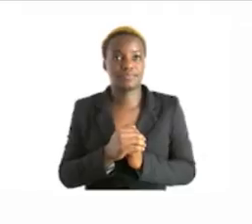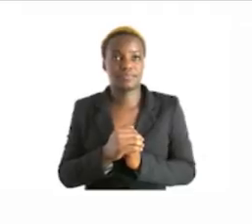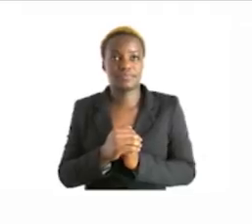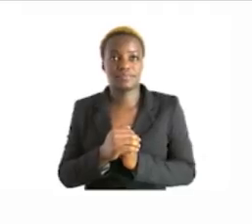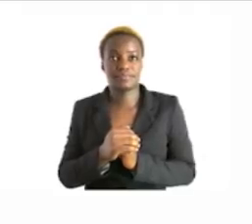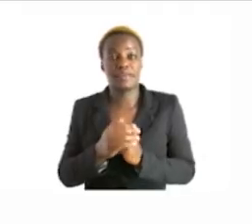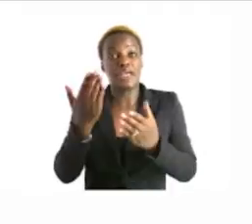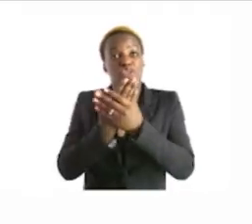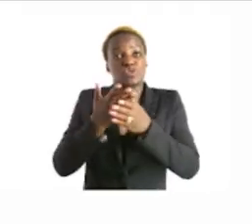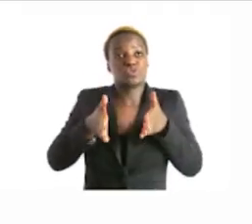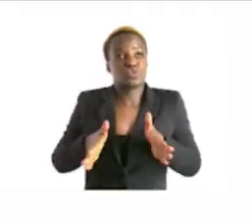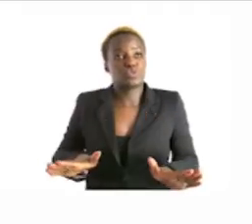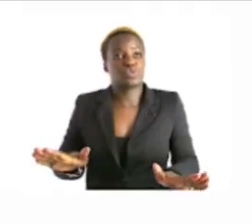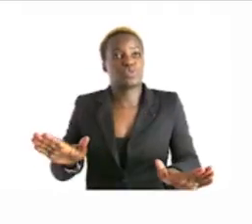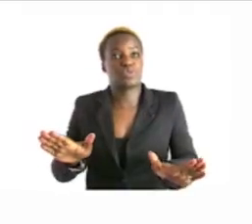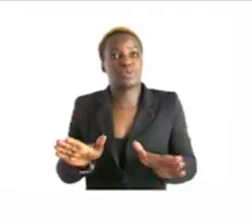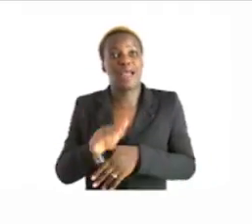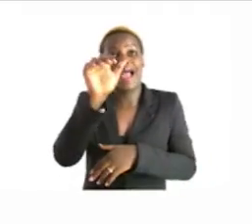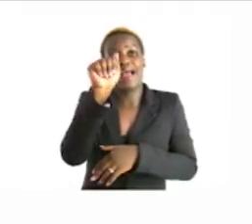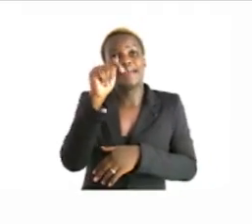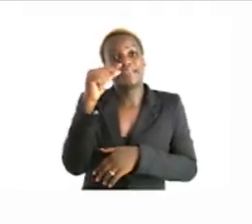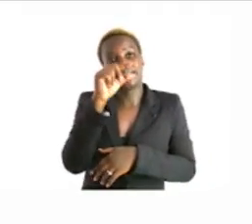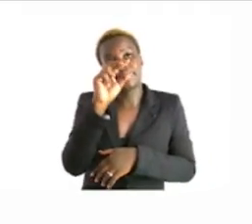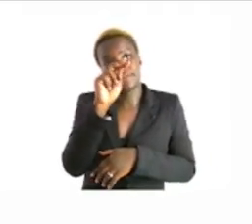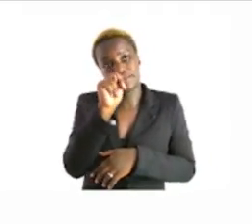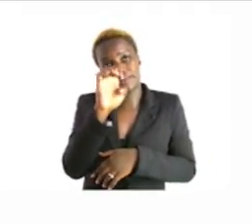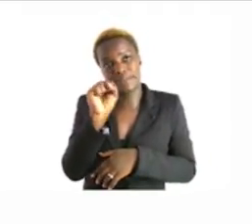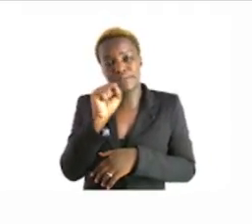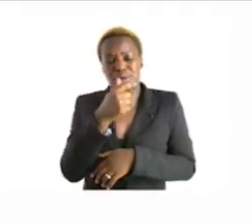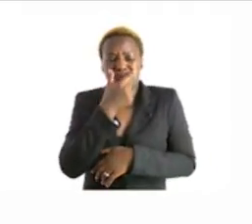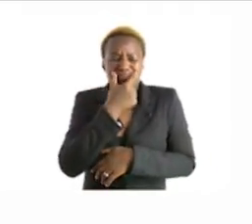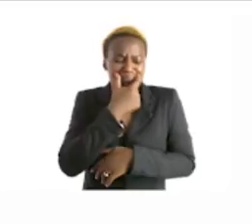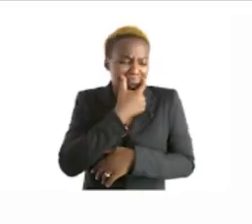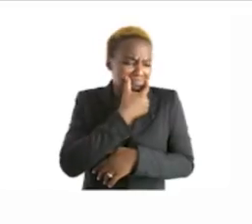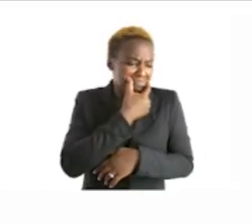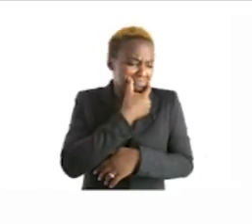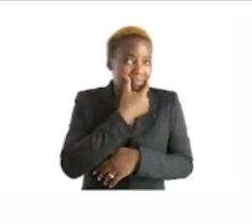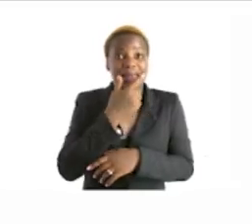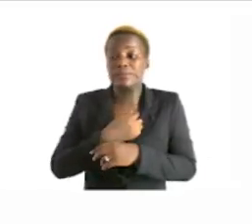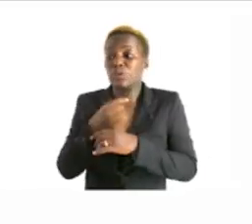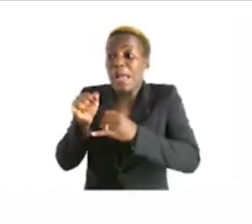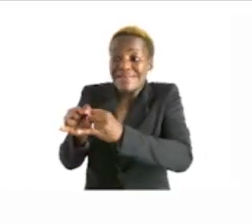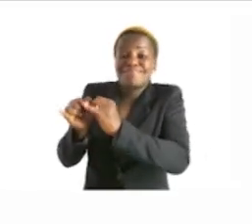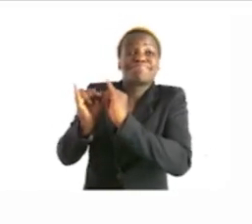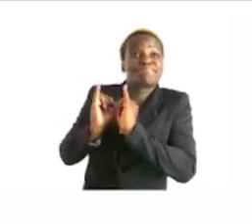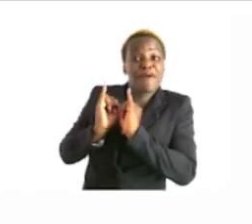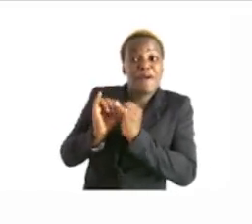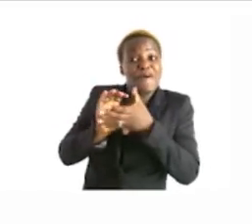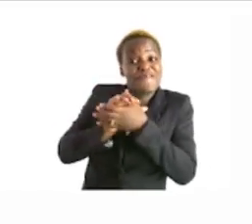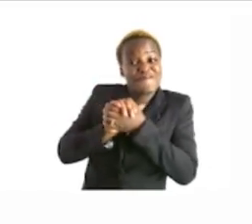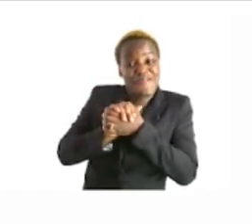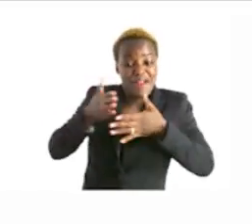new dress the agnes was sad she had been invited to her friend's